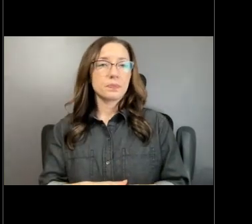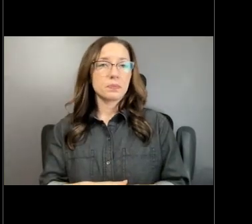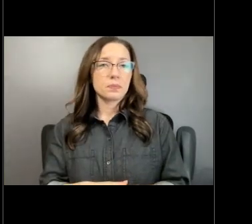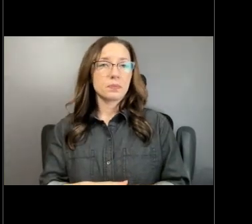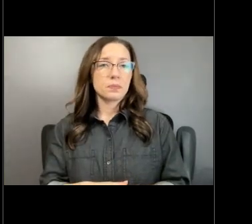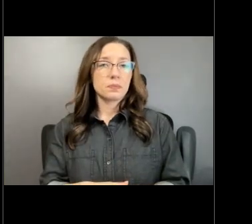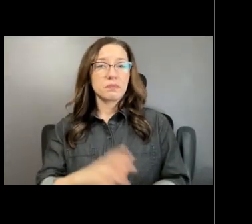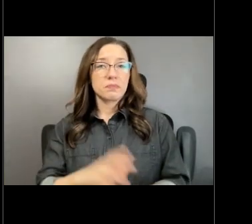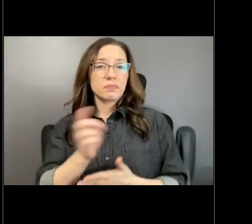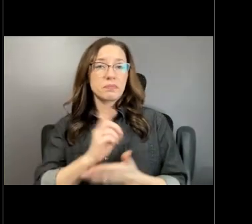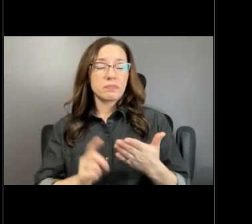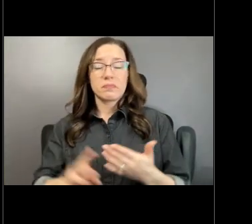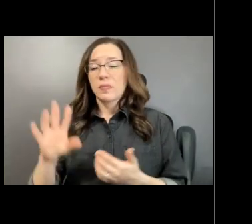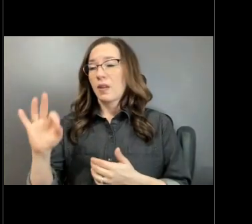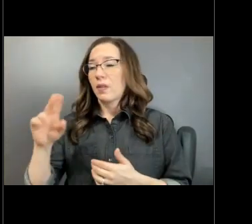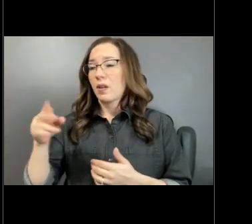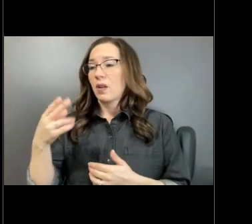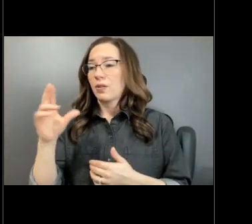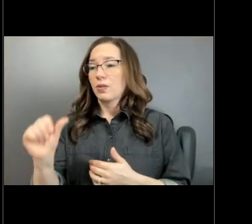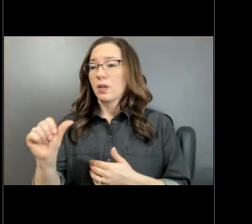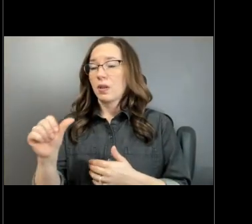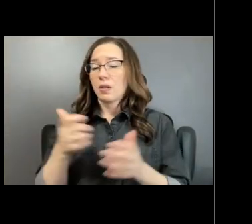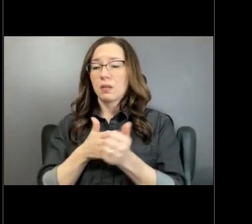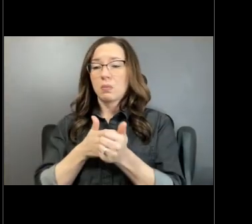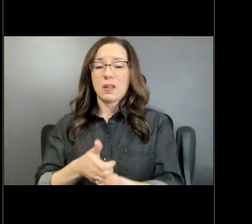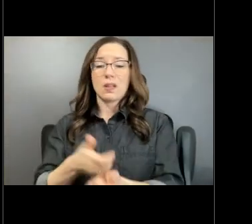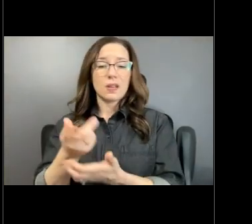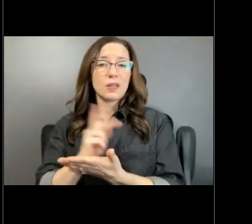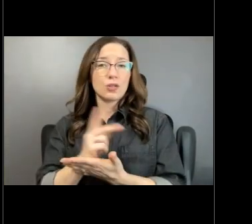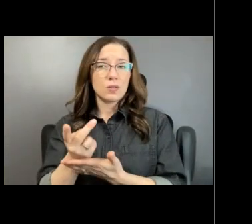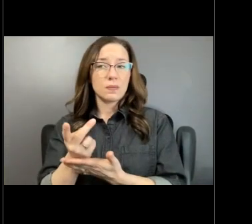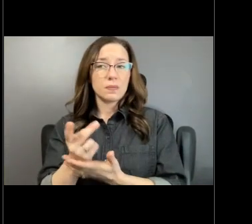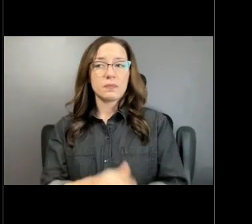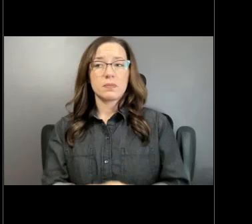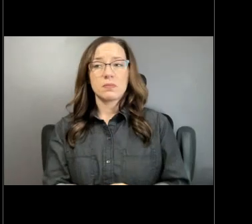designing an FHA compliant kitchen.